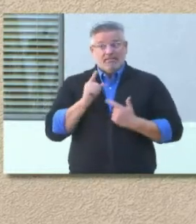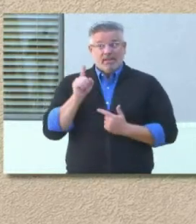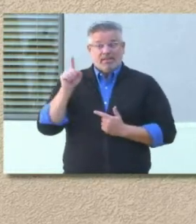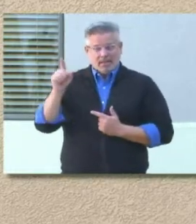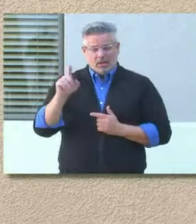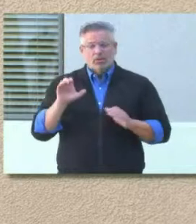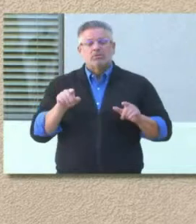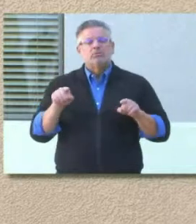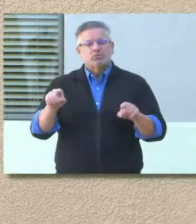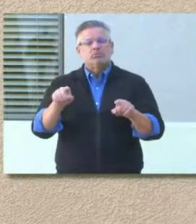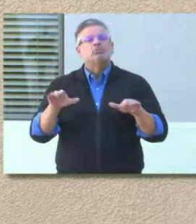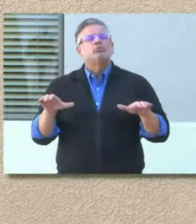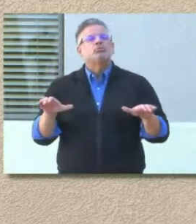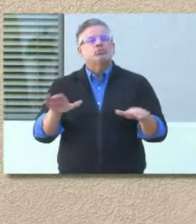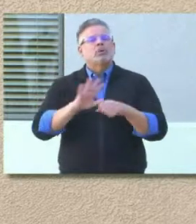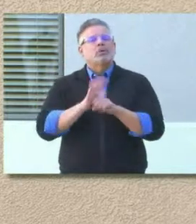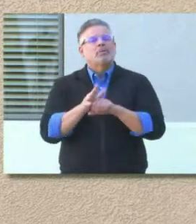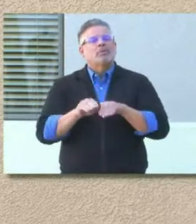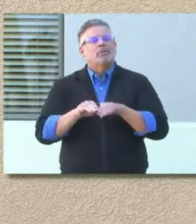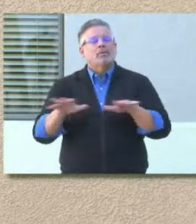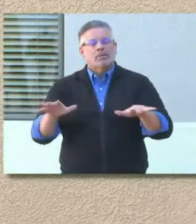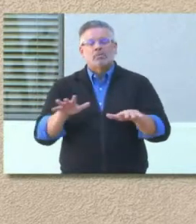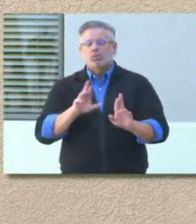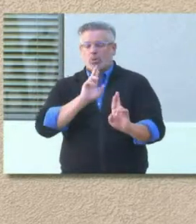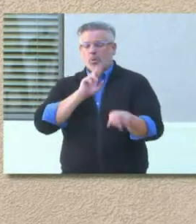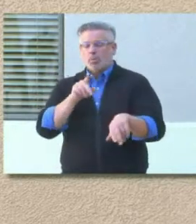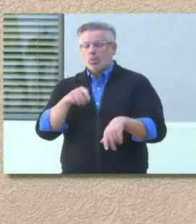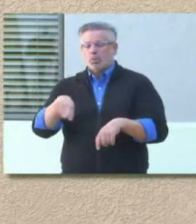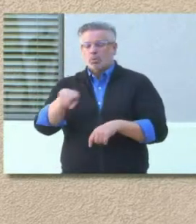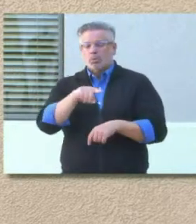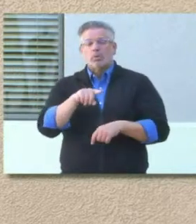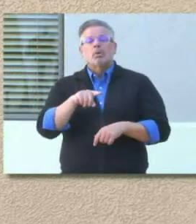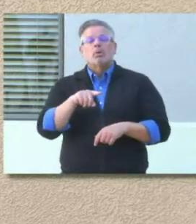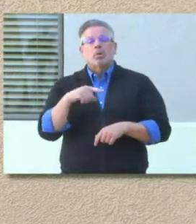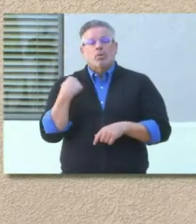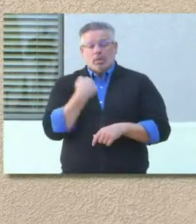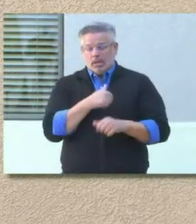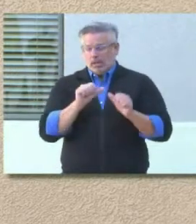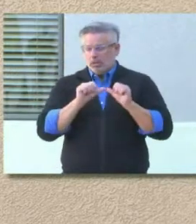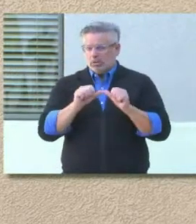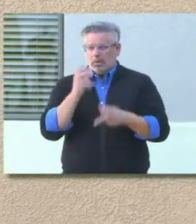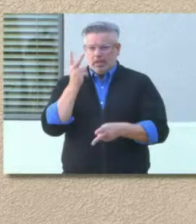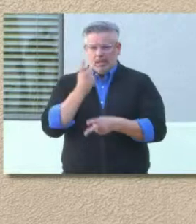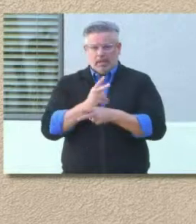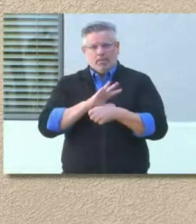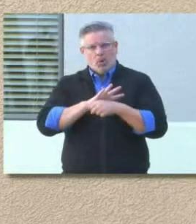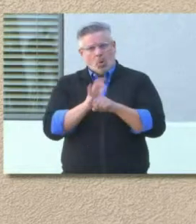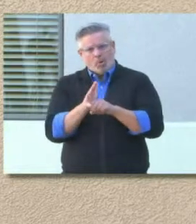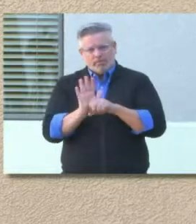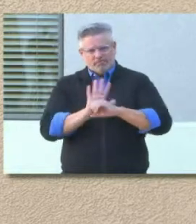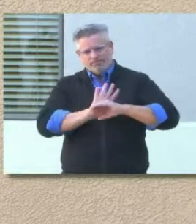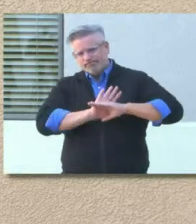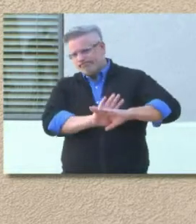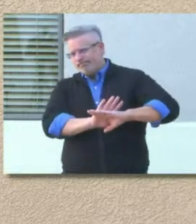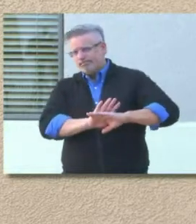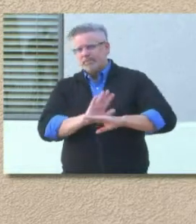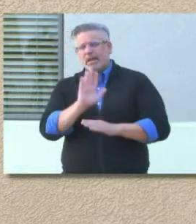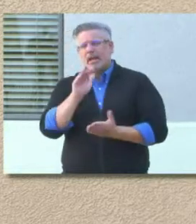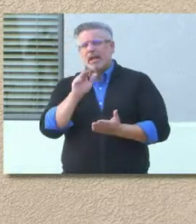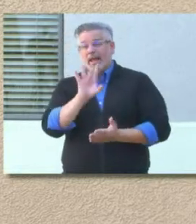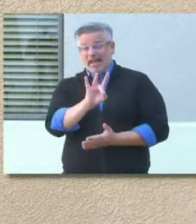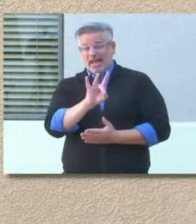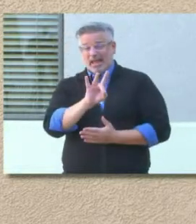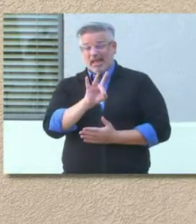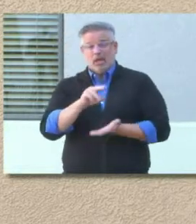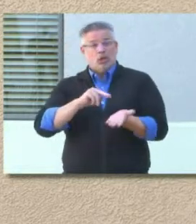there did during the pandemic. And I'm happy to report to you that we continue to keep COVID at bay throughout the 8